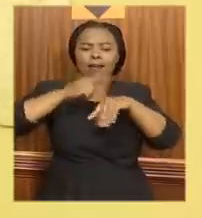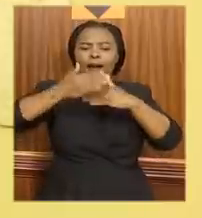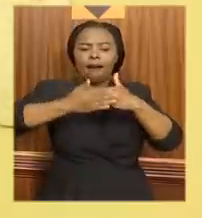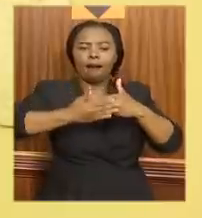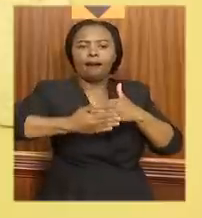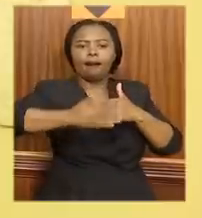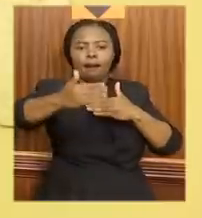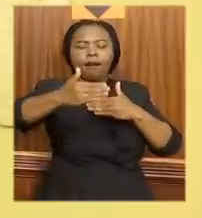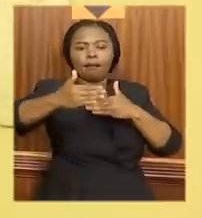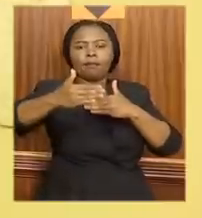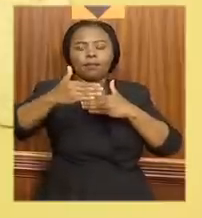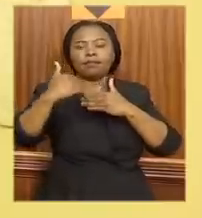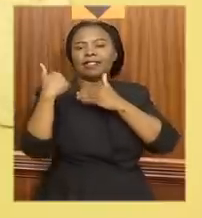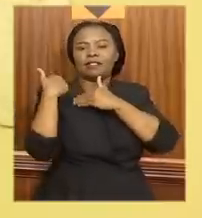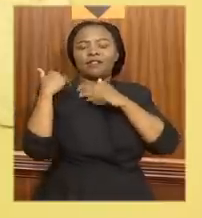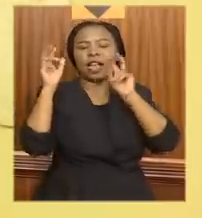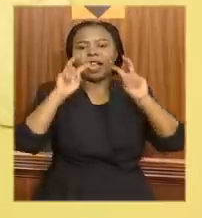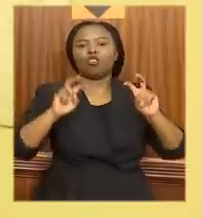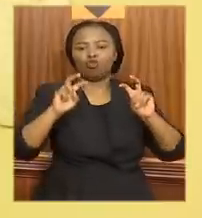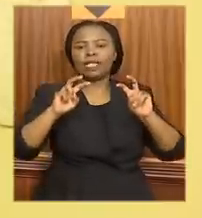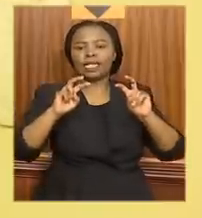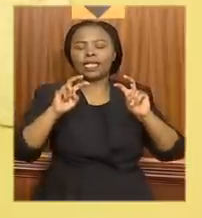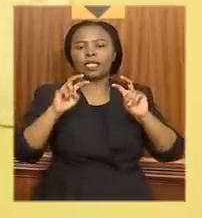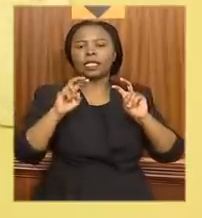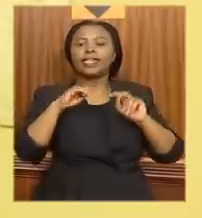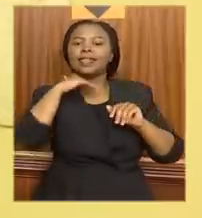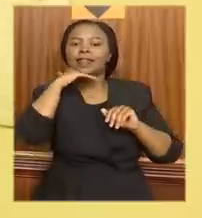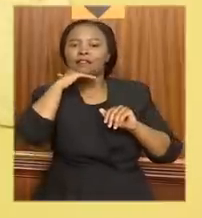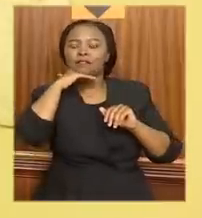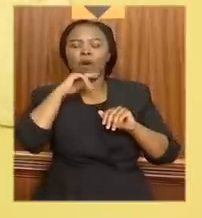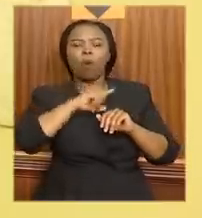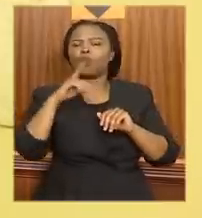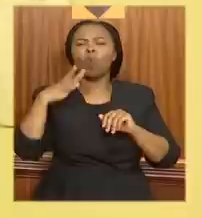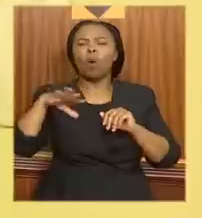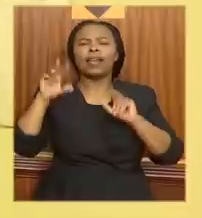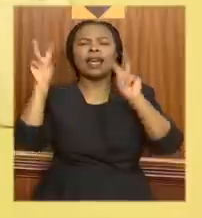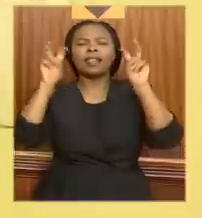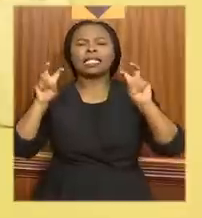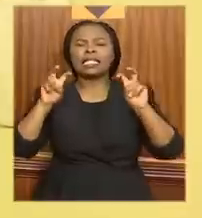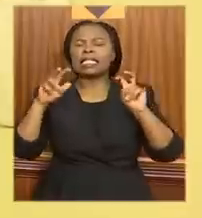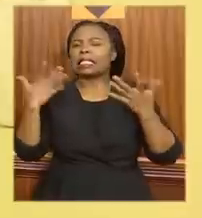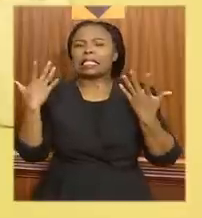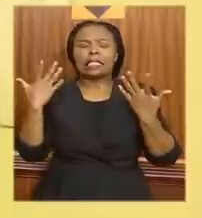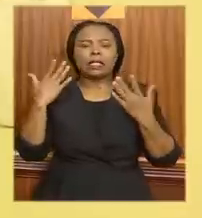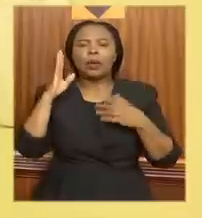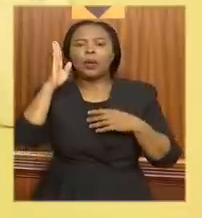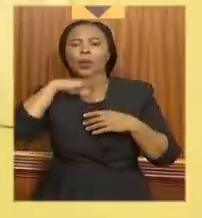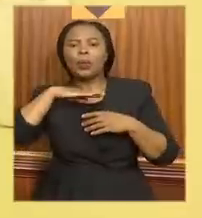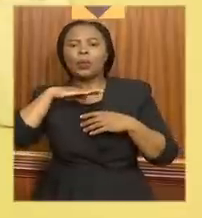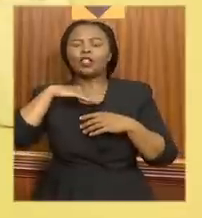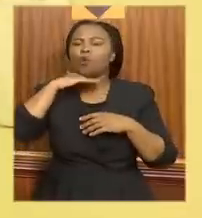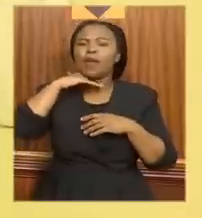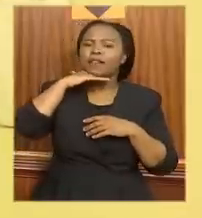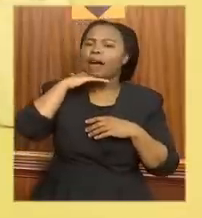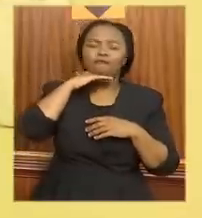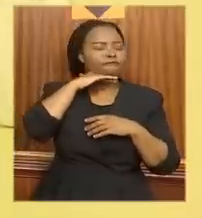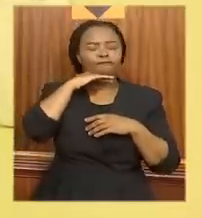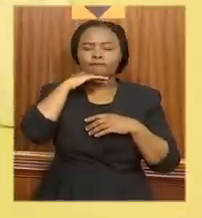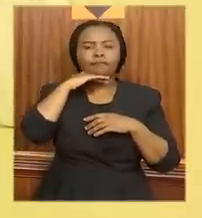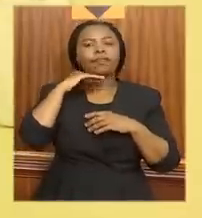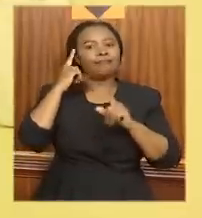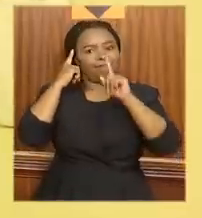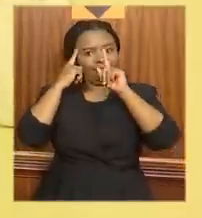so that we never have to experience electricity shortage again. We aim to do this